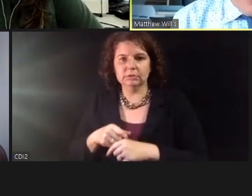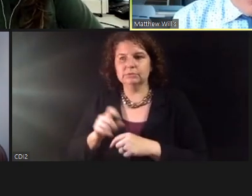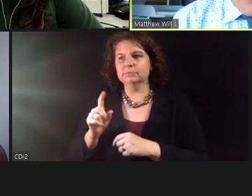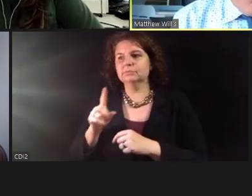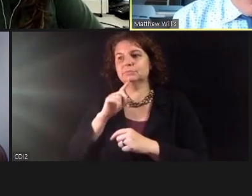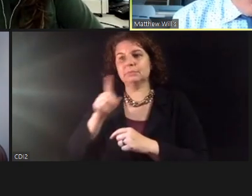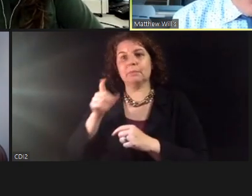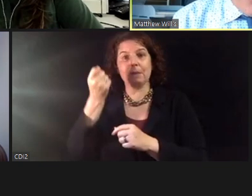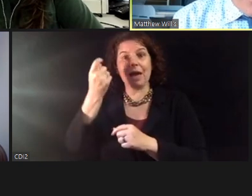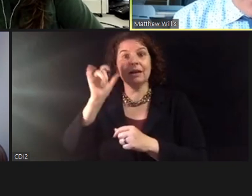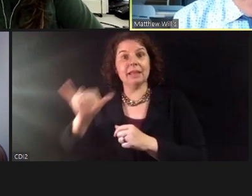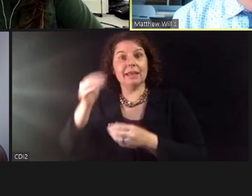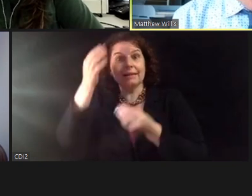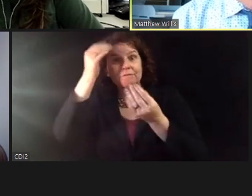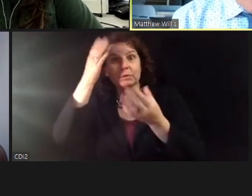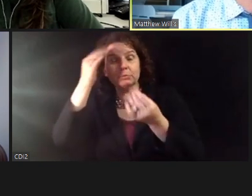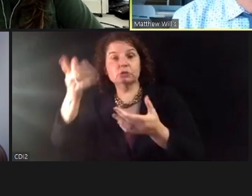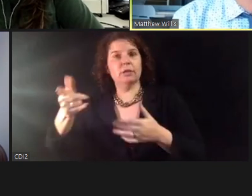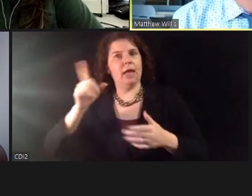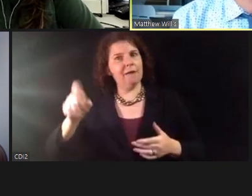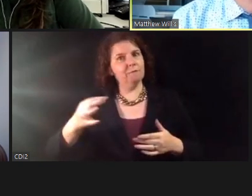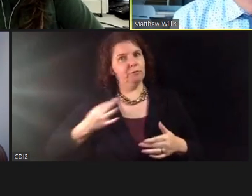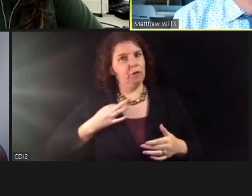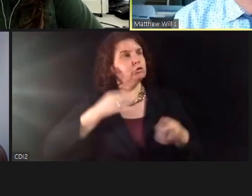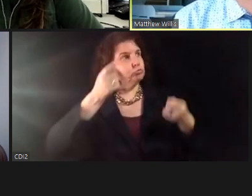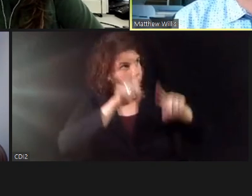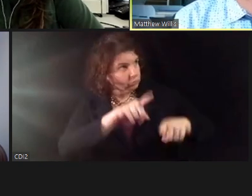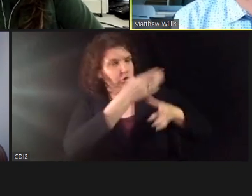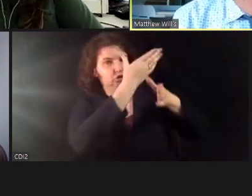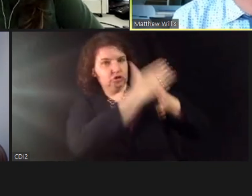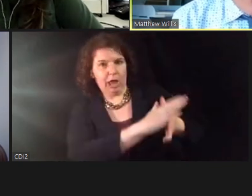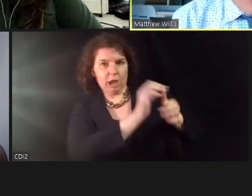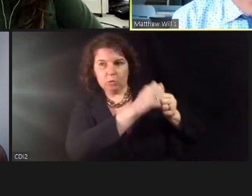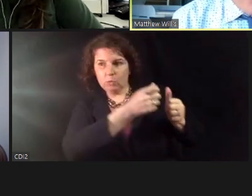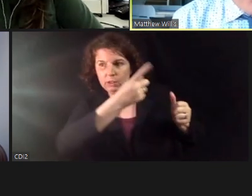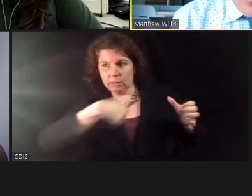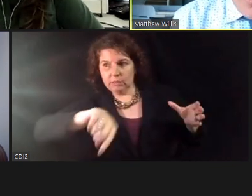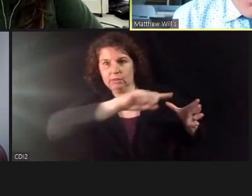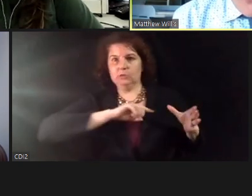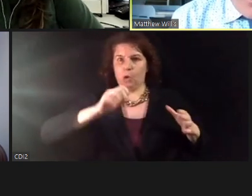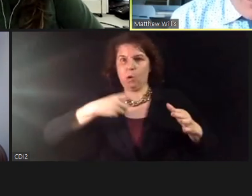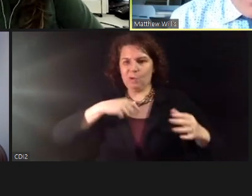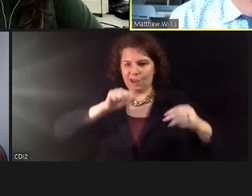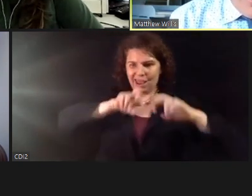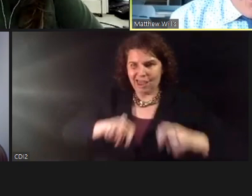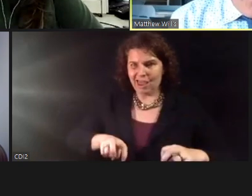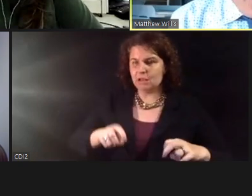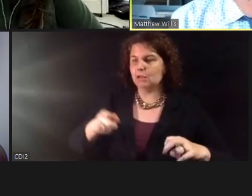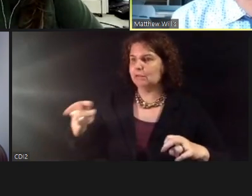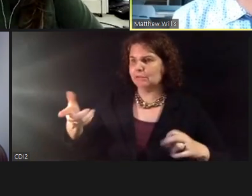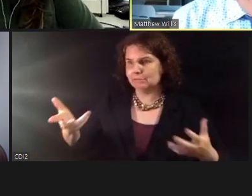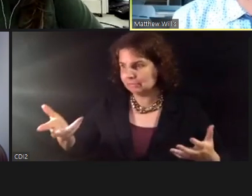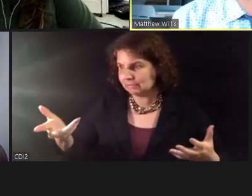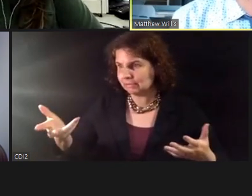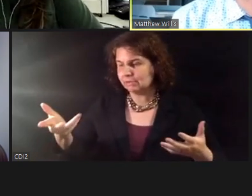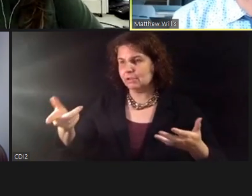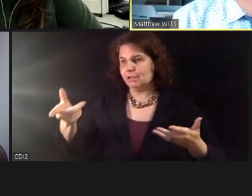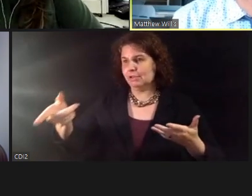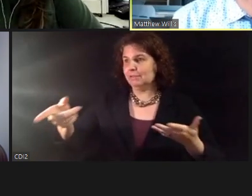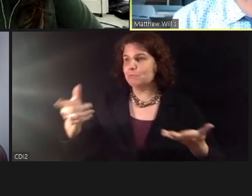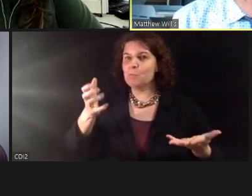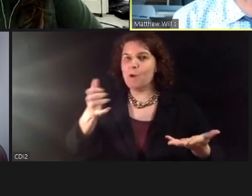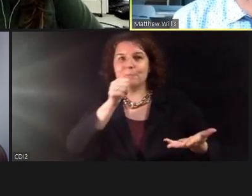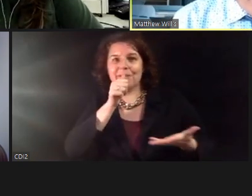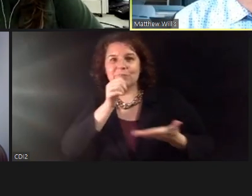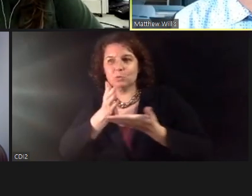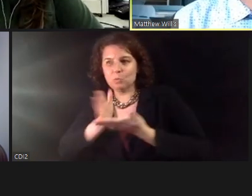some individuals choose not to offer that information, and obviously that's their right. So any of that, it's an important caveat, I should have